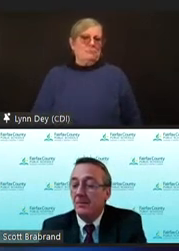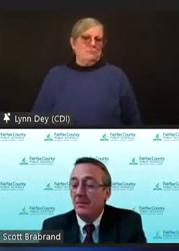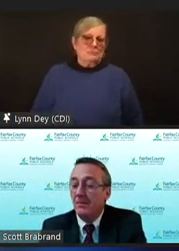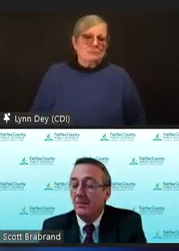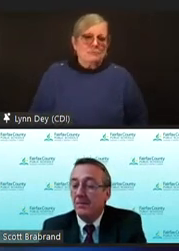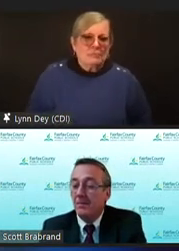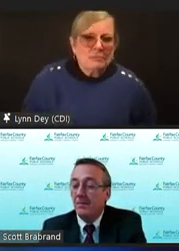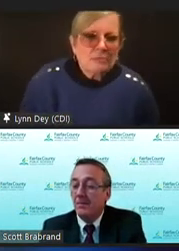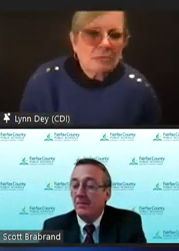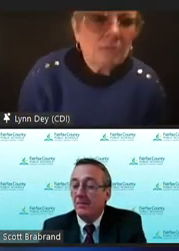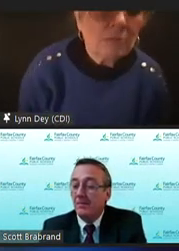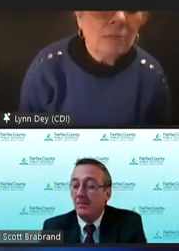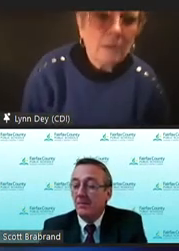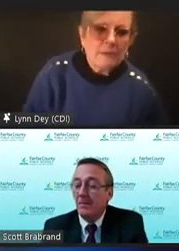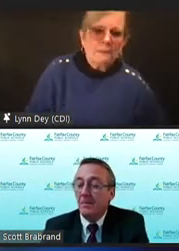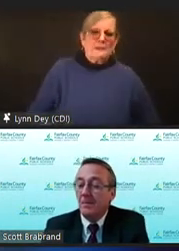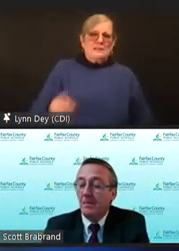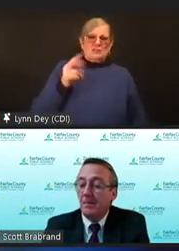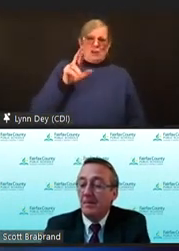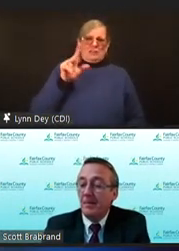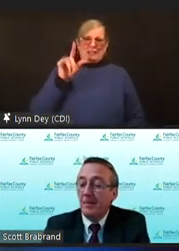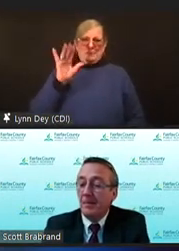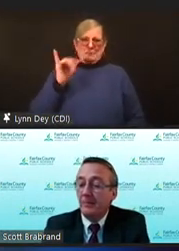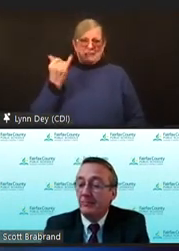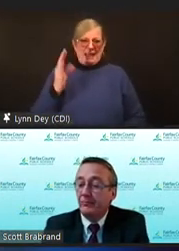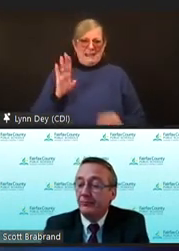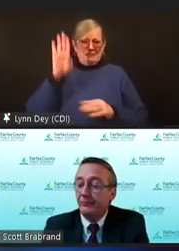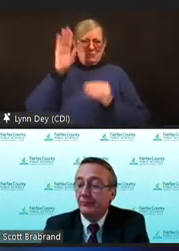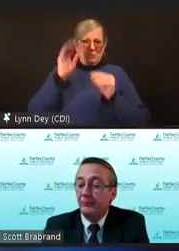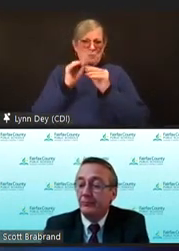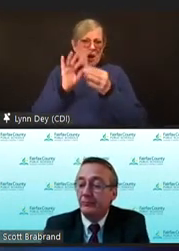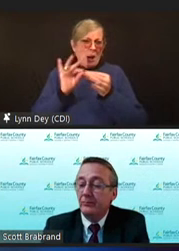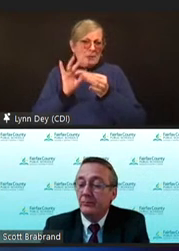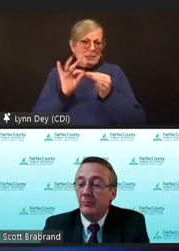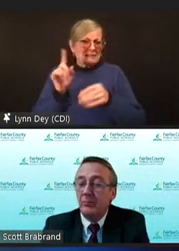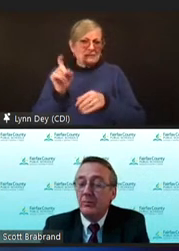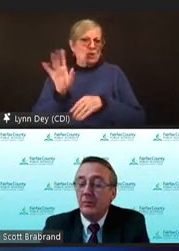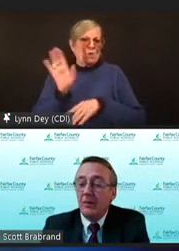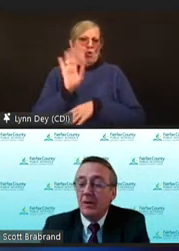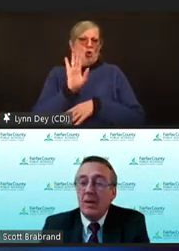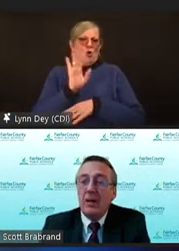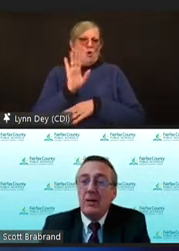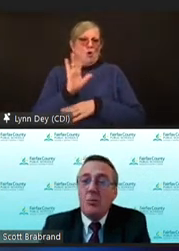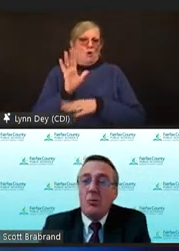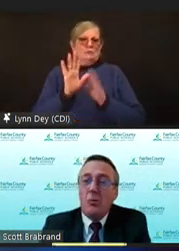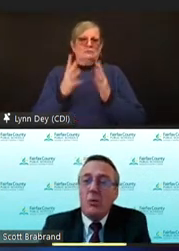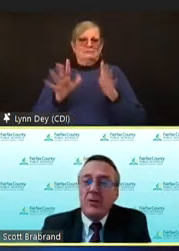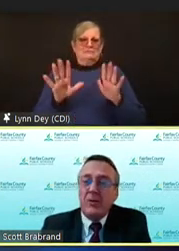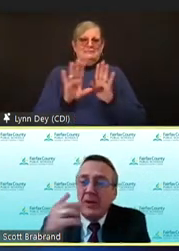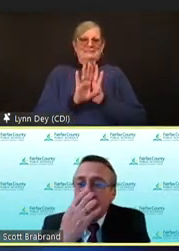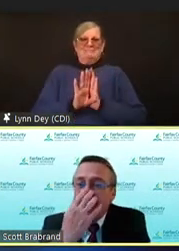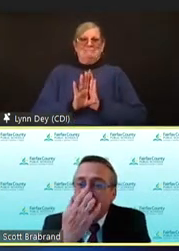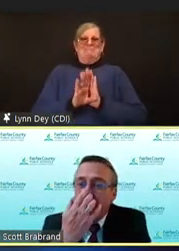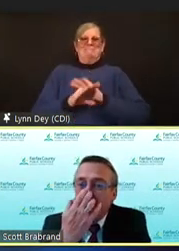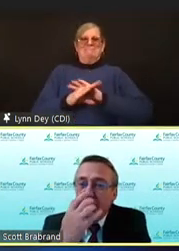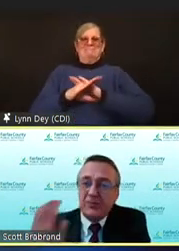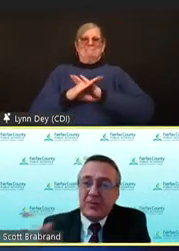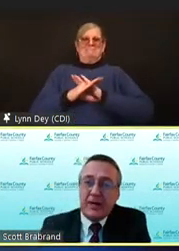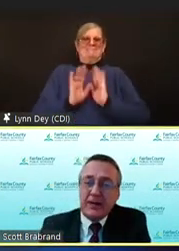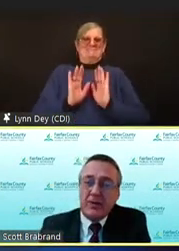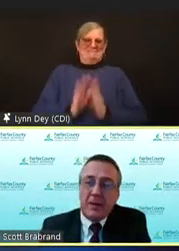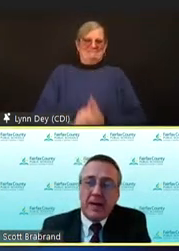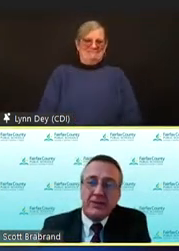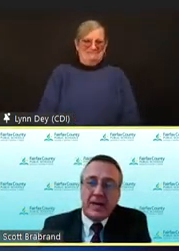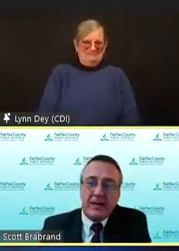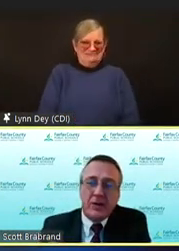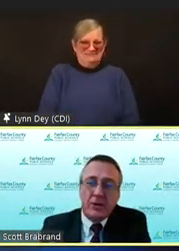still raised. Did you want to add anything else? No? Okay, no worries. One of the things, if I could just finally